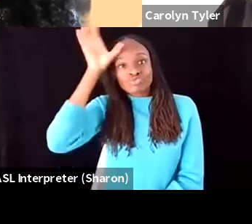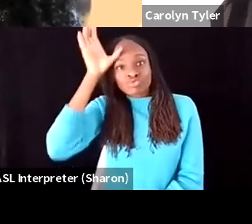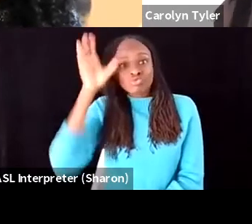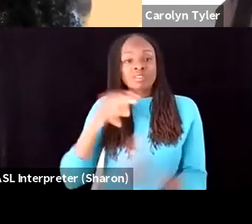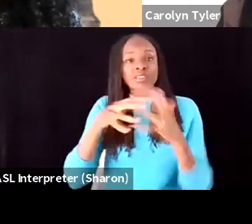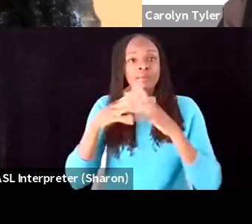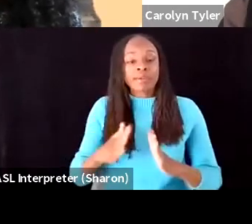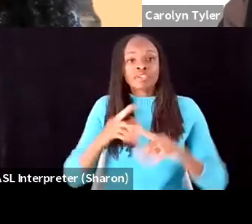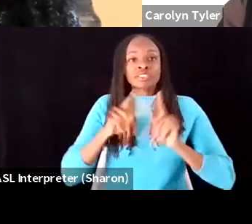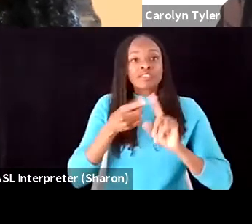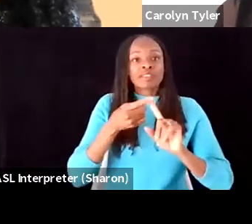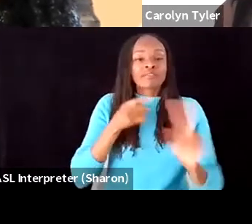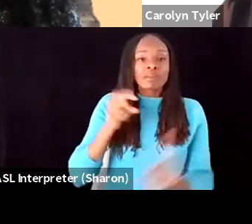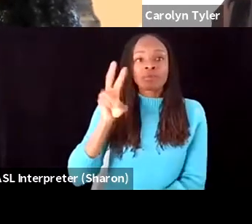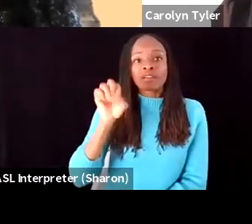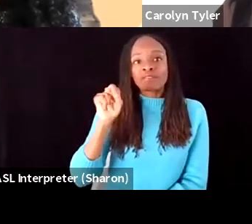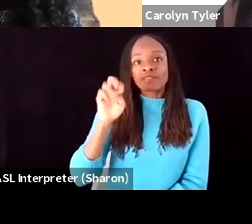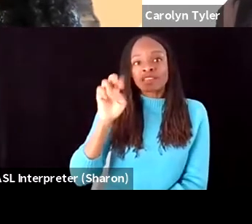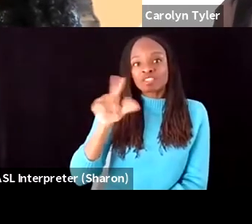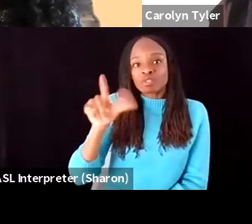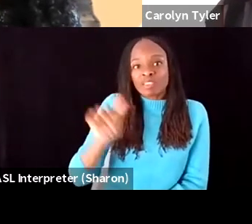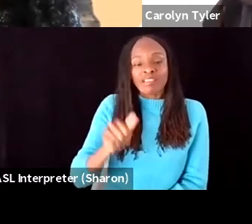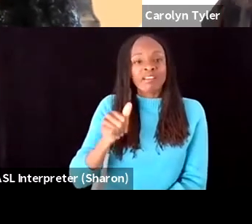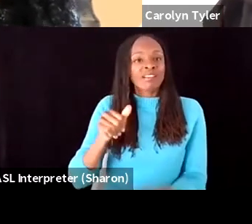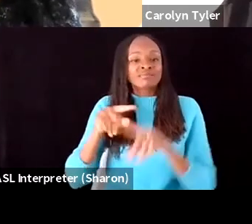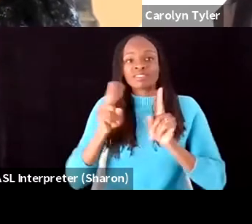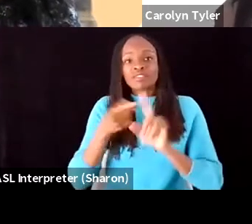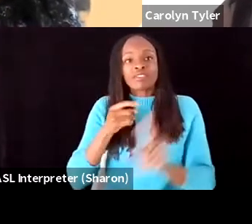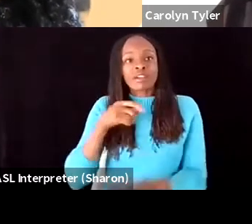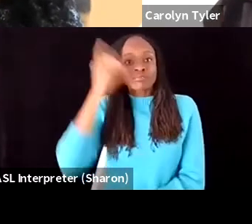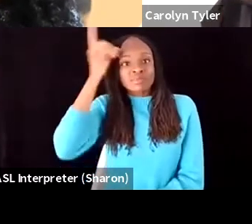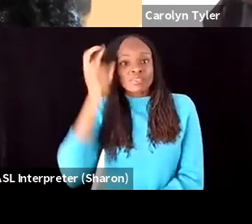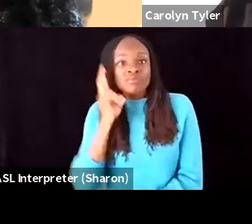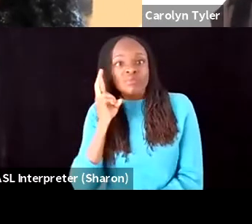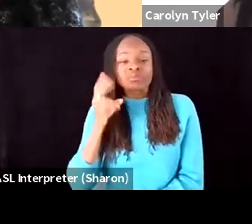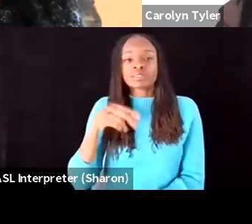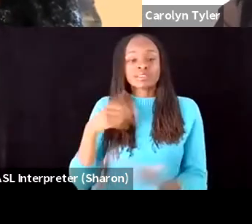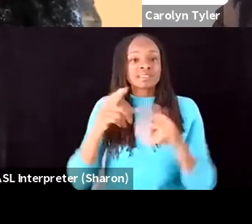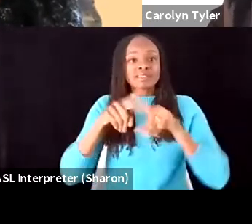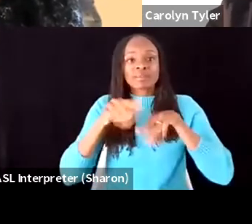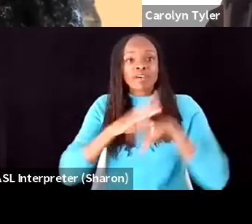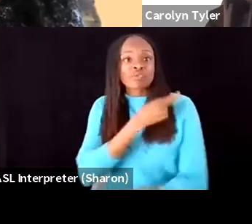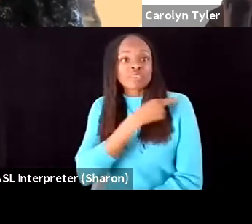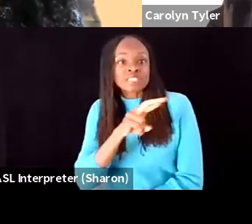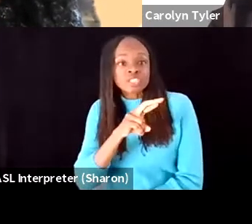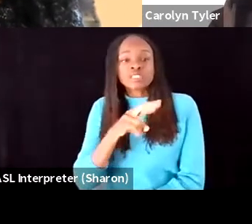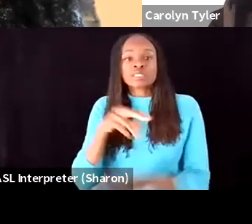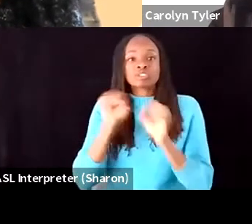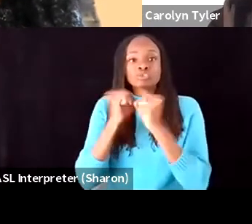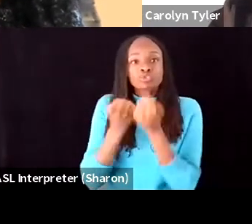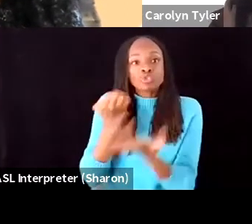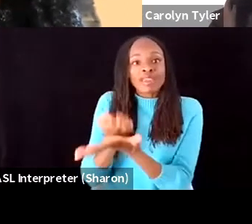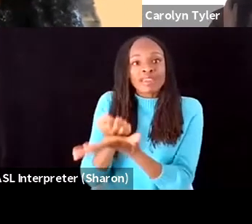Venezuelan Americans and Dominicans. And I mean, it depends on religion and socioeconomic status and